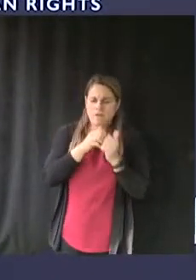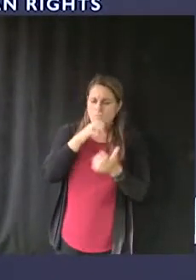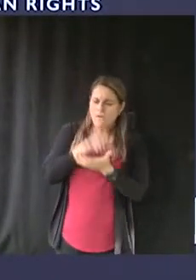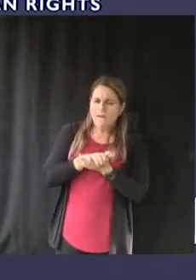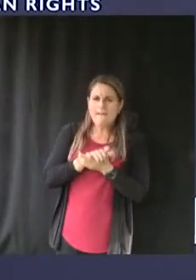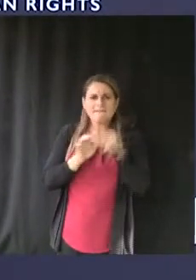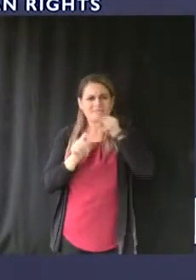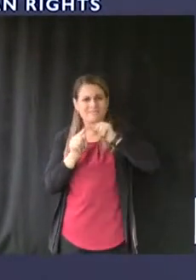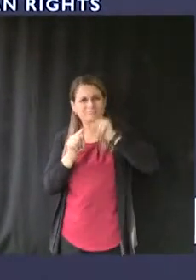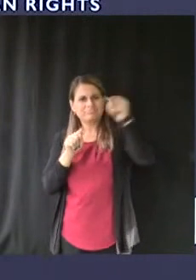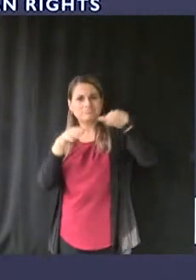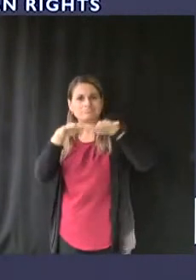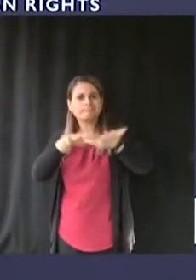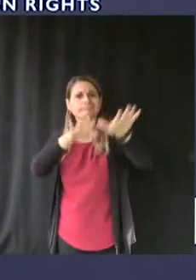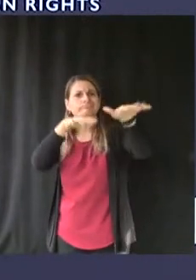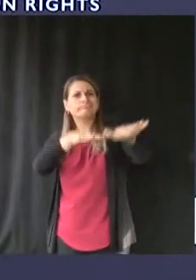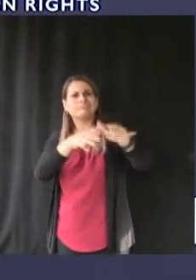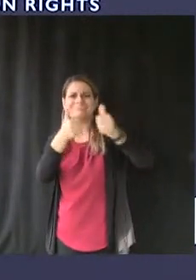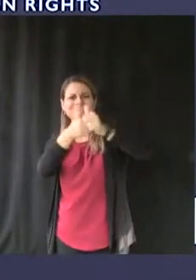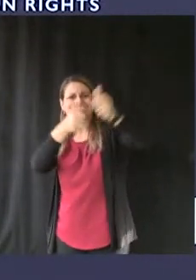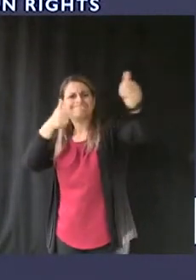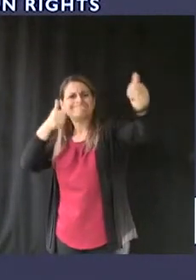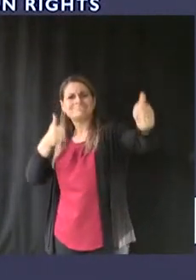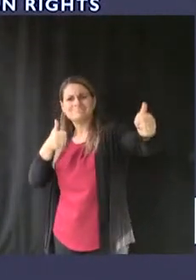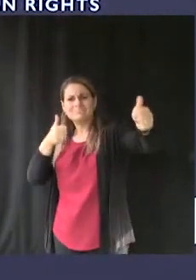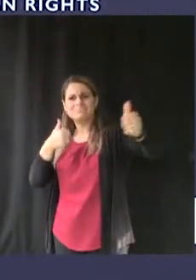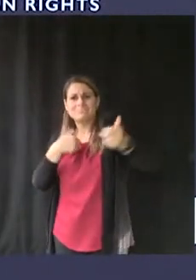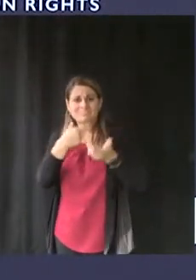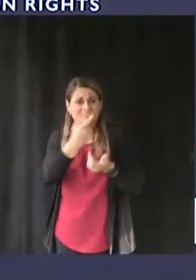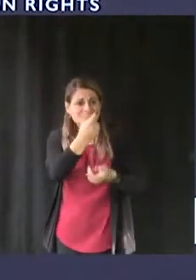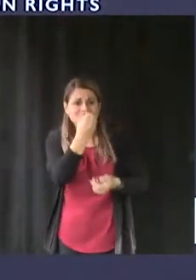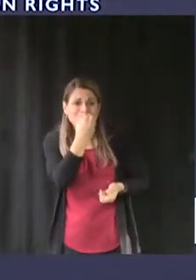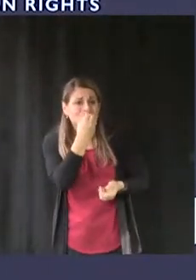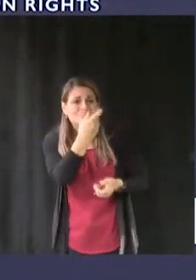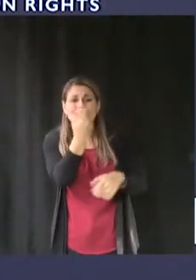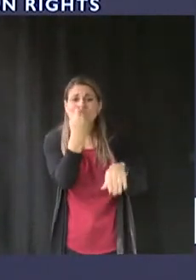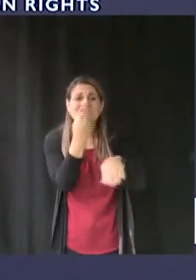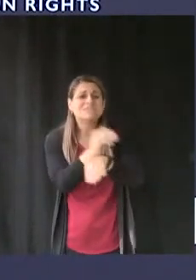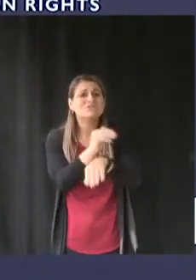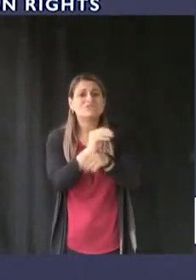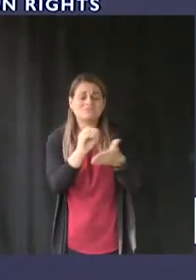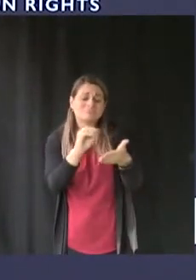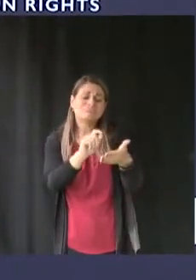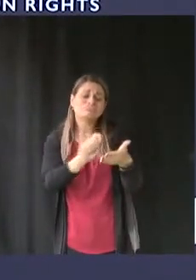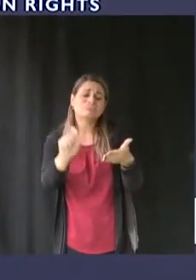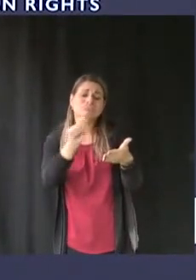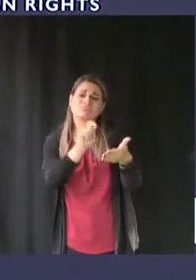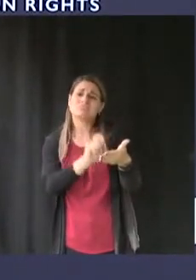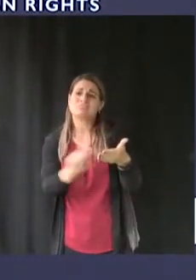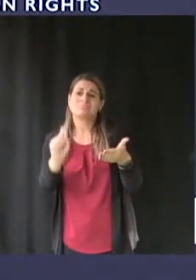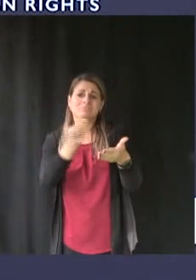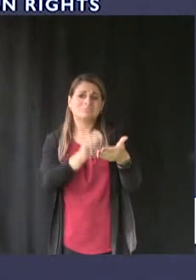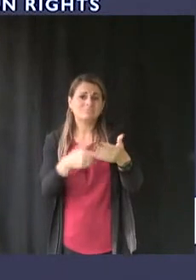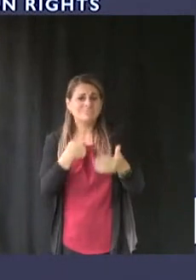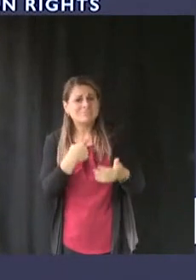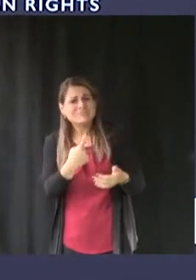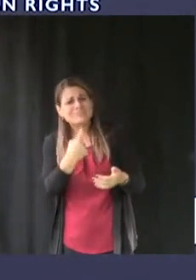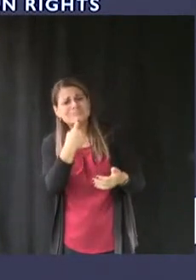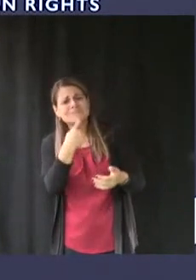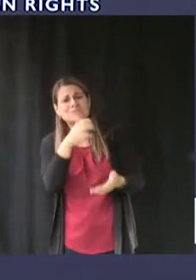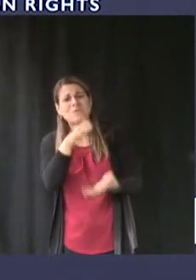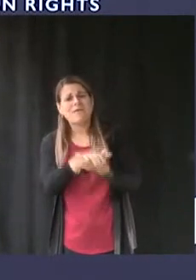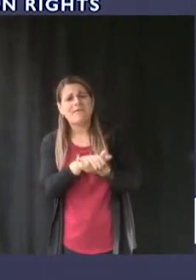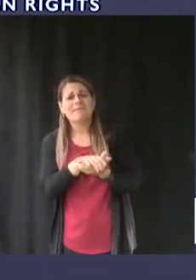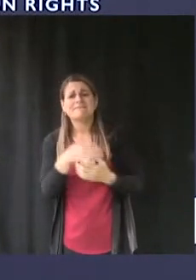were doing, what they were making for dinner. And Grace, I'm thinking about you whenever I hear When Irish Eyes Are Smiling. That's